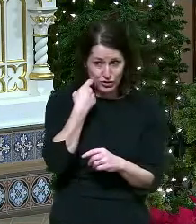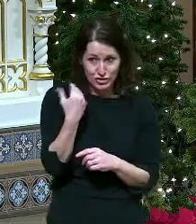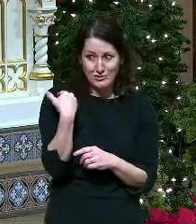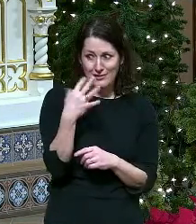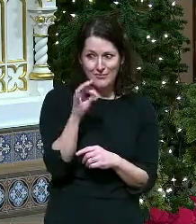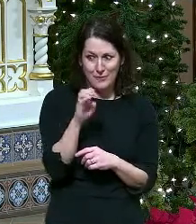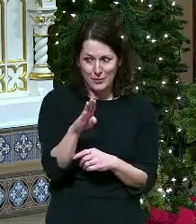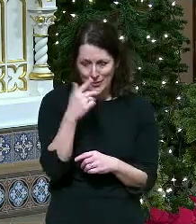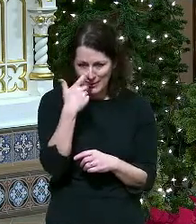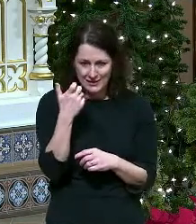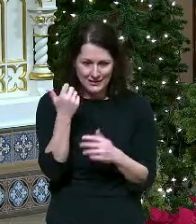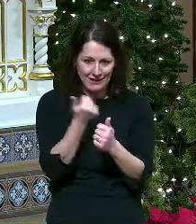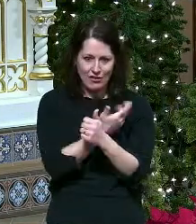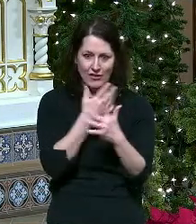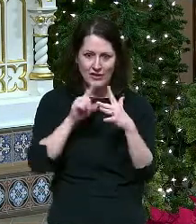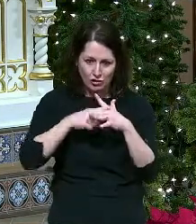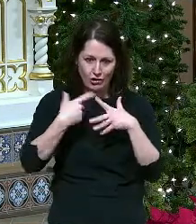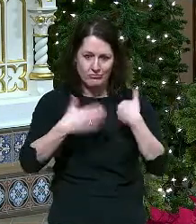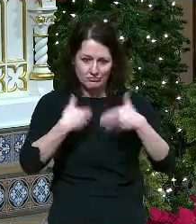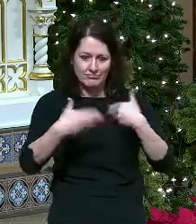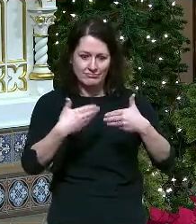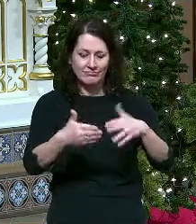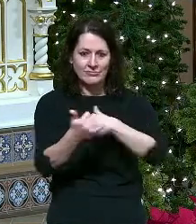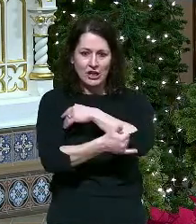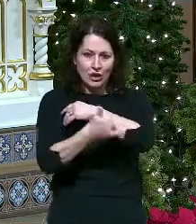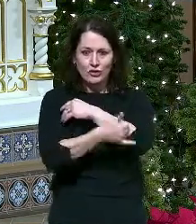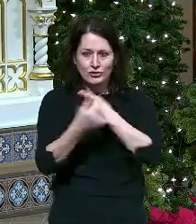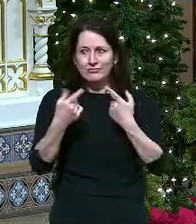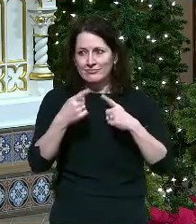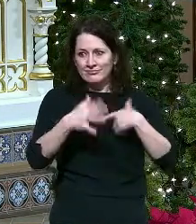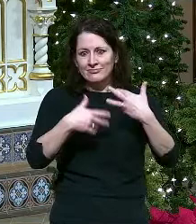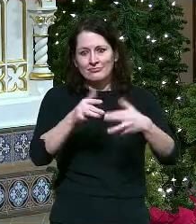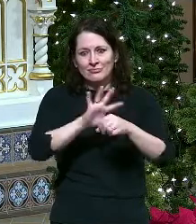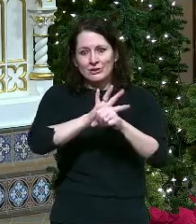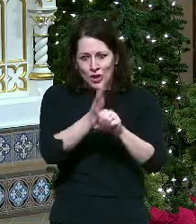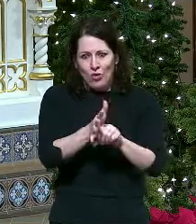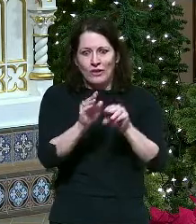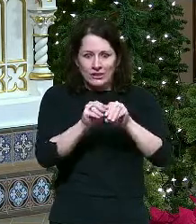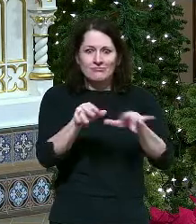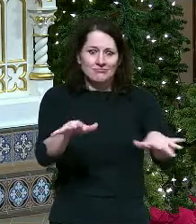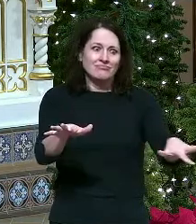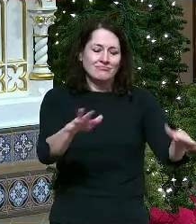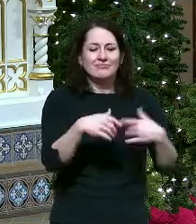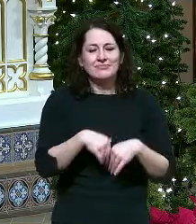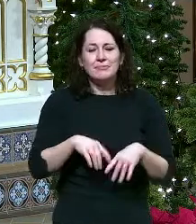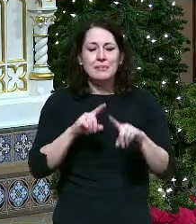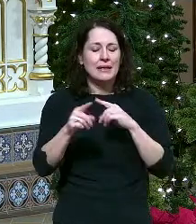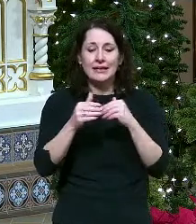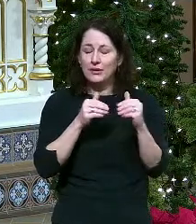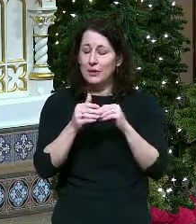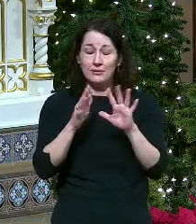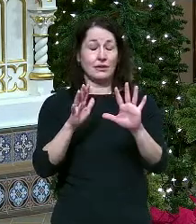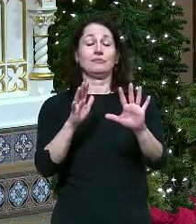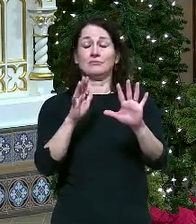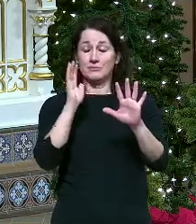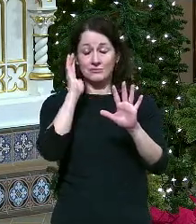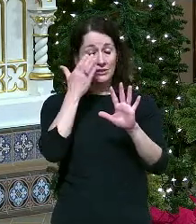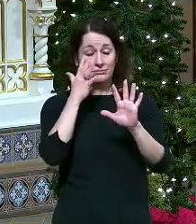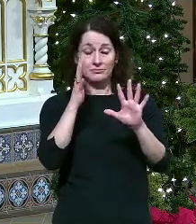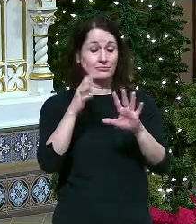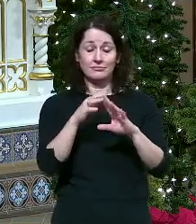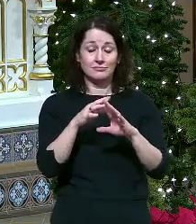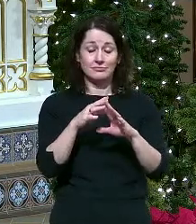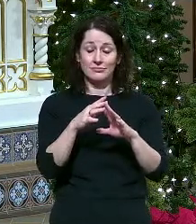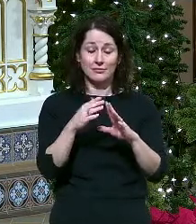Because this whole thing started happening to our country after that, a worldwide pandemic. Wow,